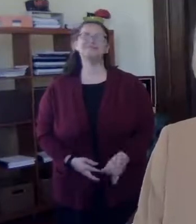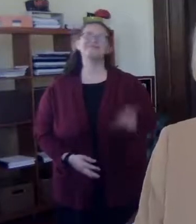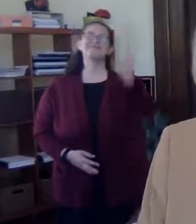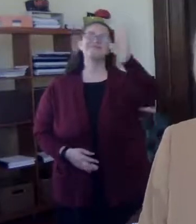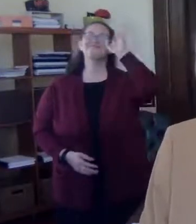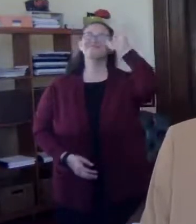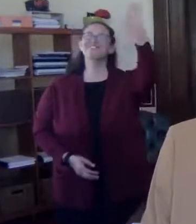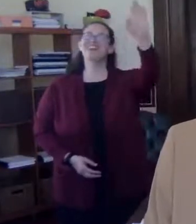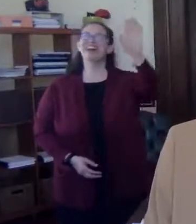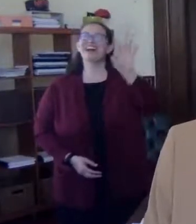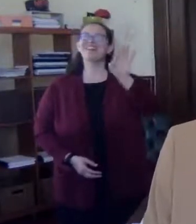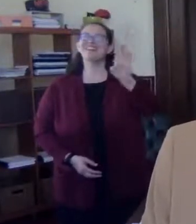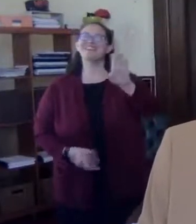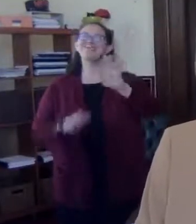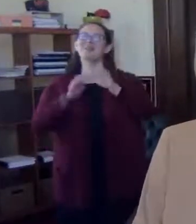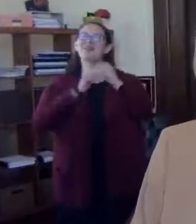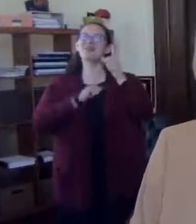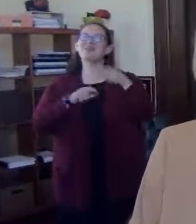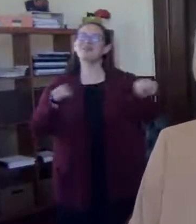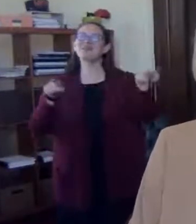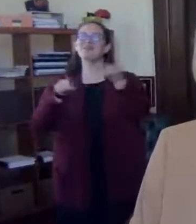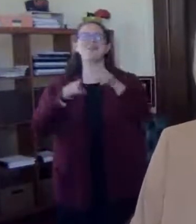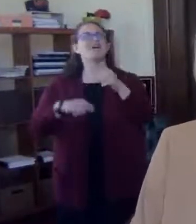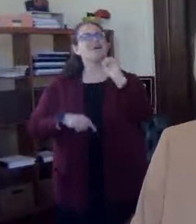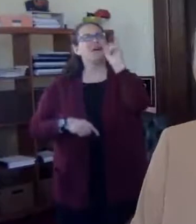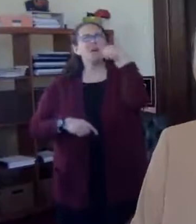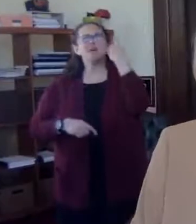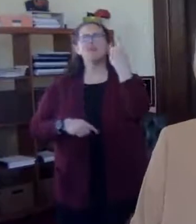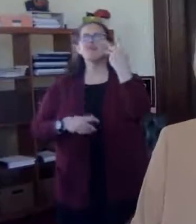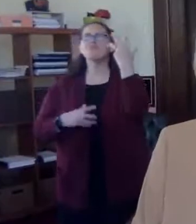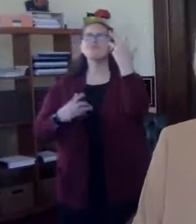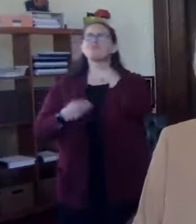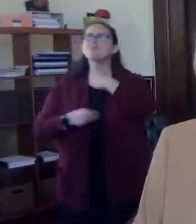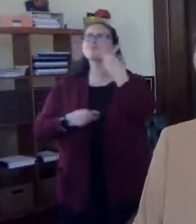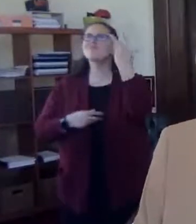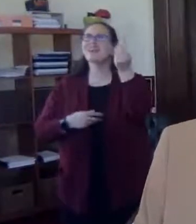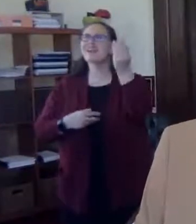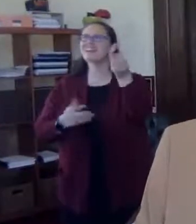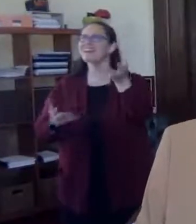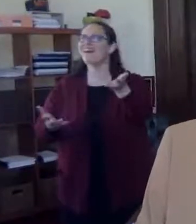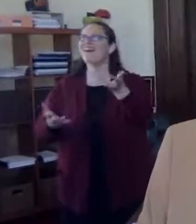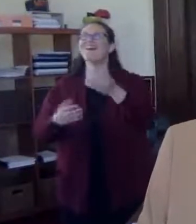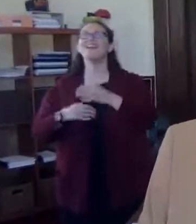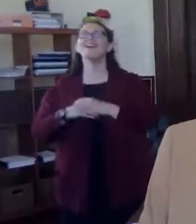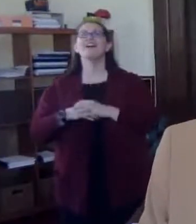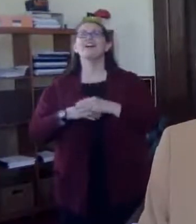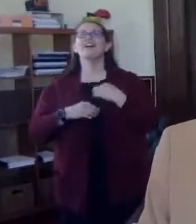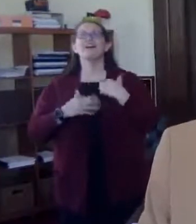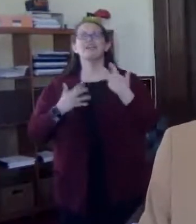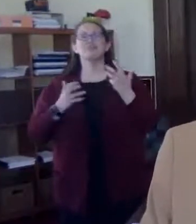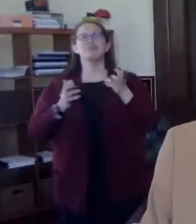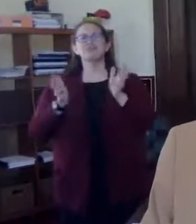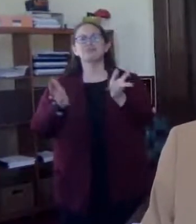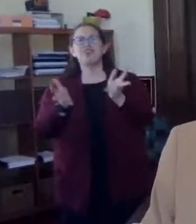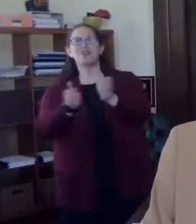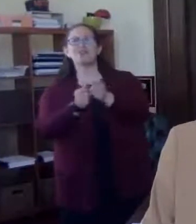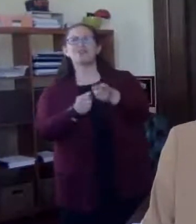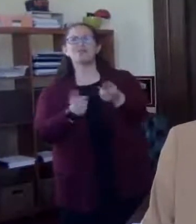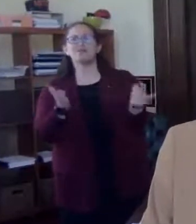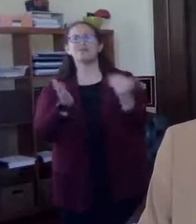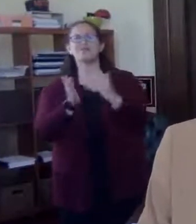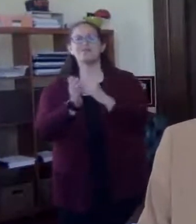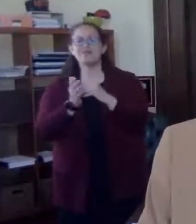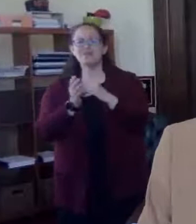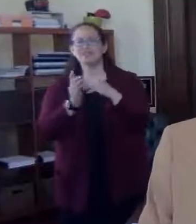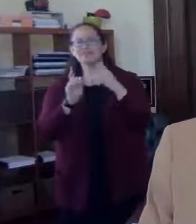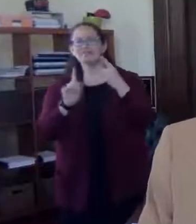Hi, Facebook. How are you this afternoon? Looks like a beautiful day out there. I want to visit with you a little bit again about COVID